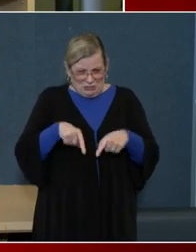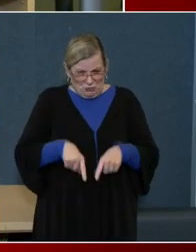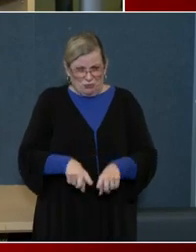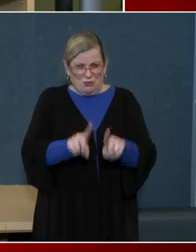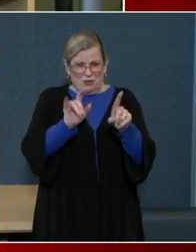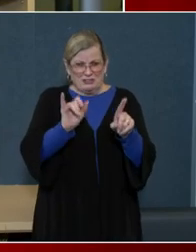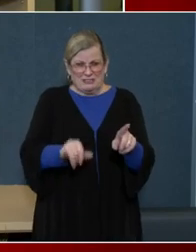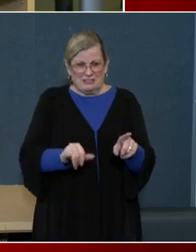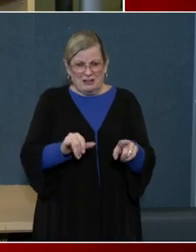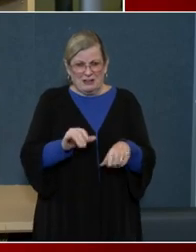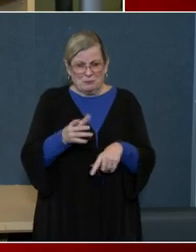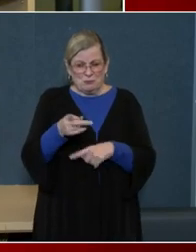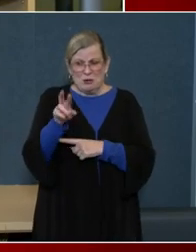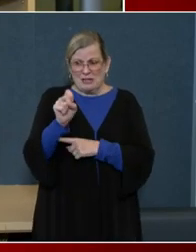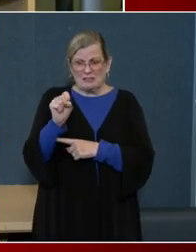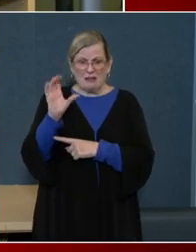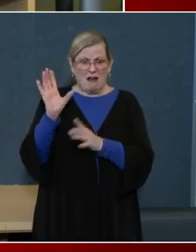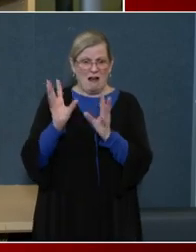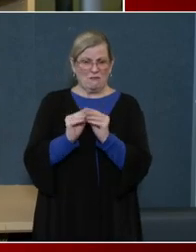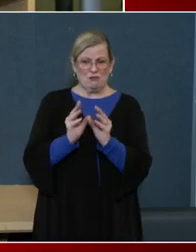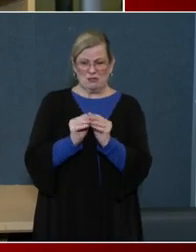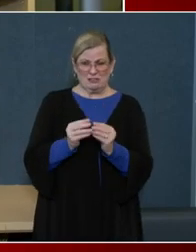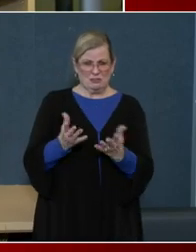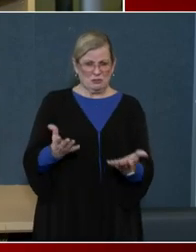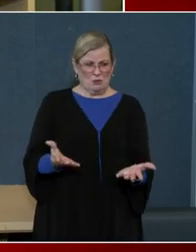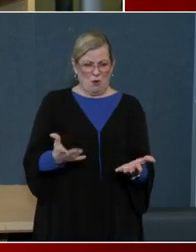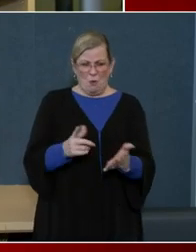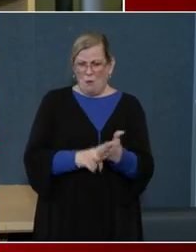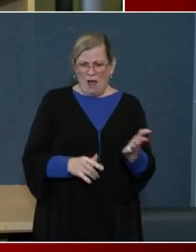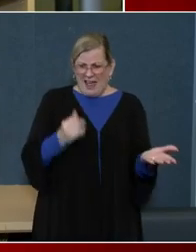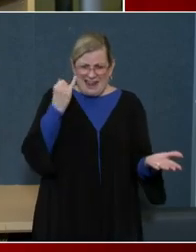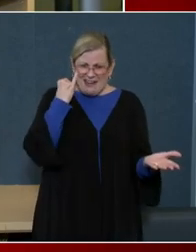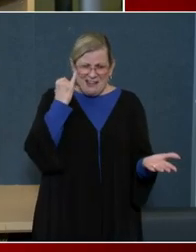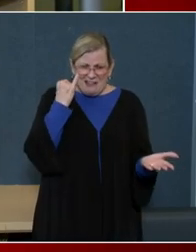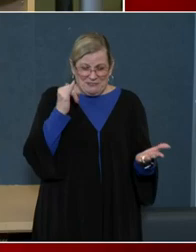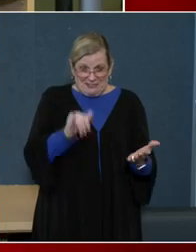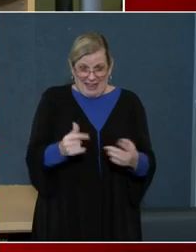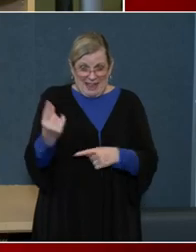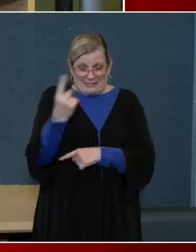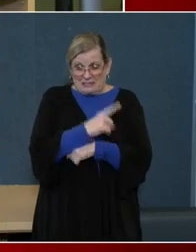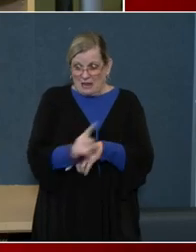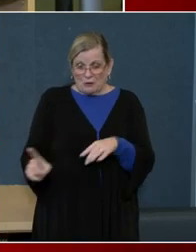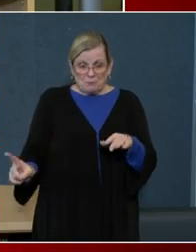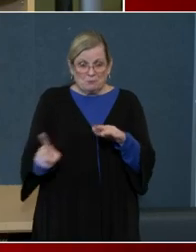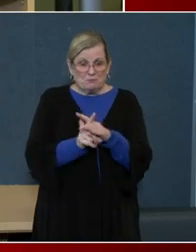November 9th comes and the teachers union tells its membership, yeah,